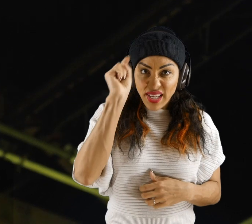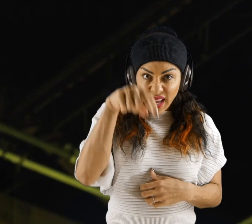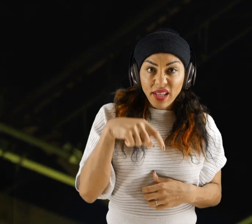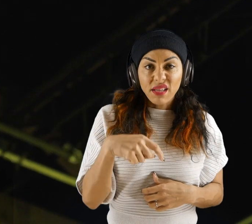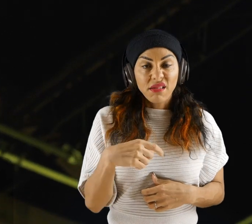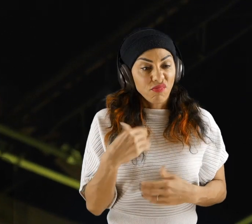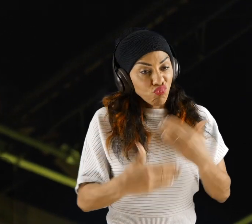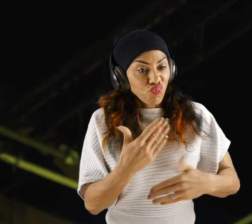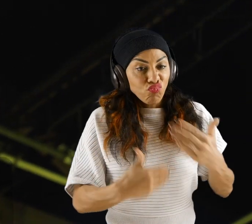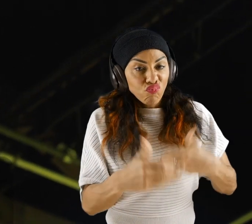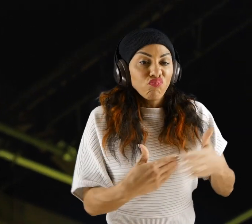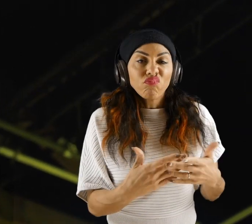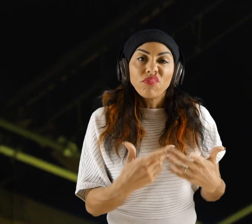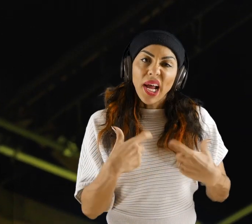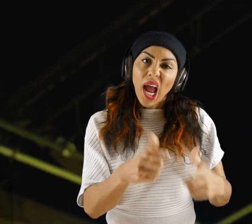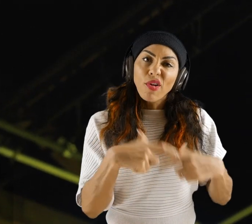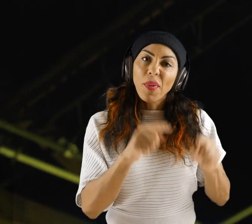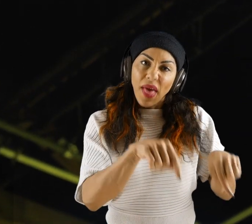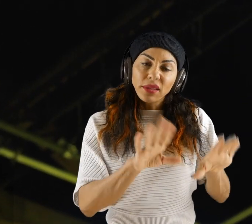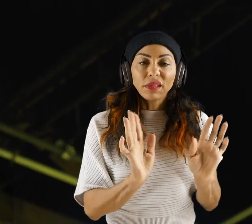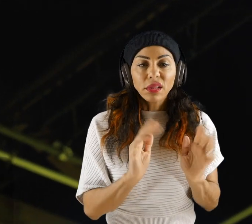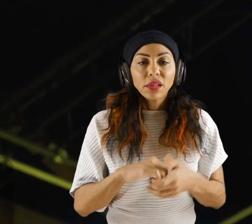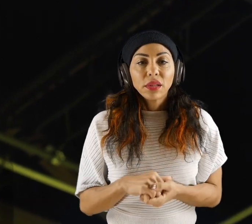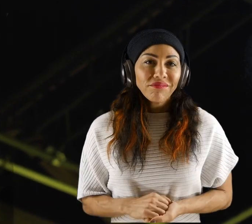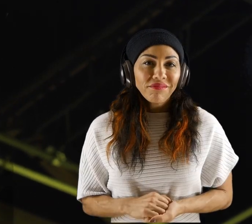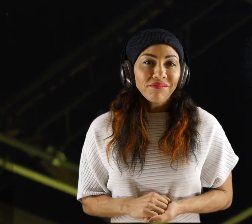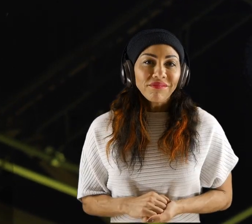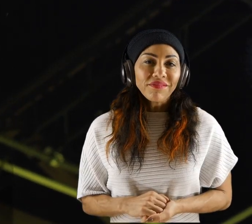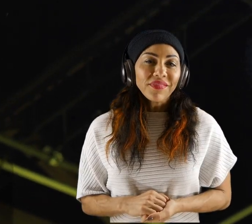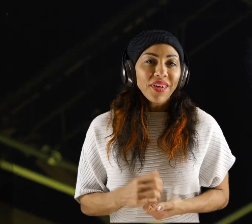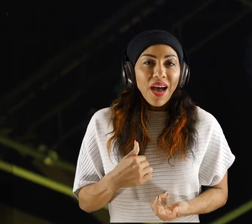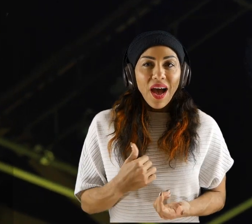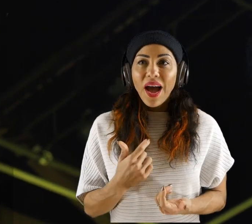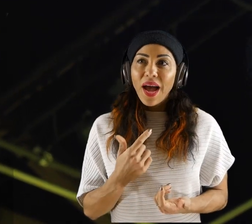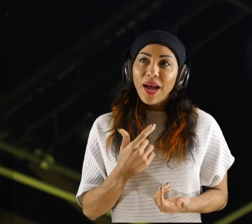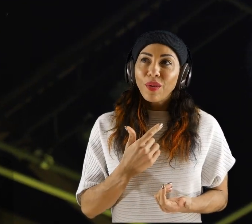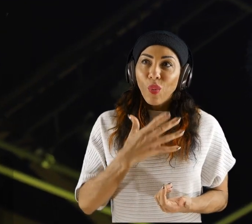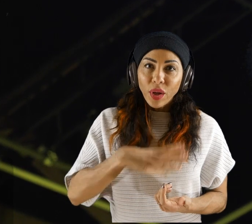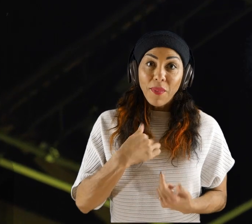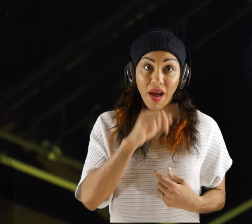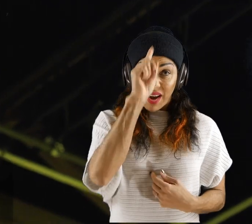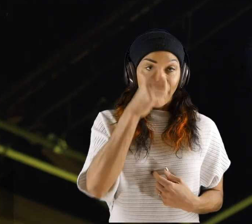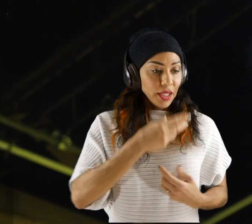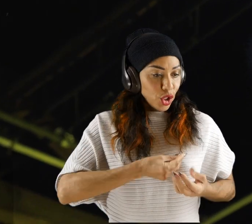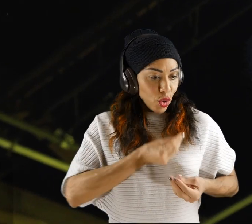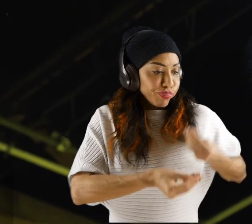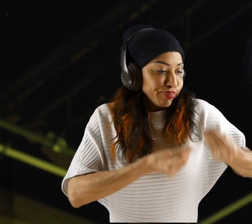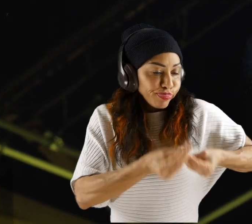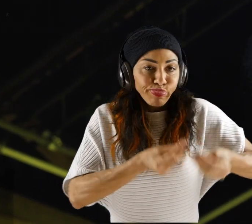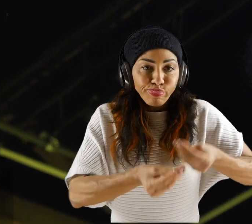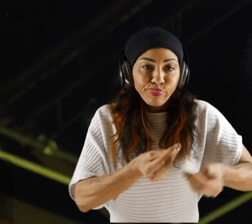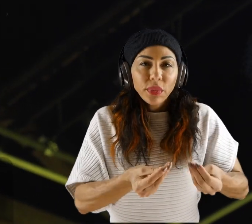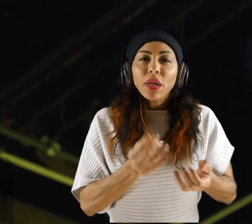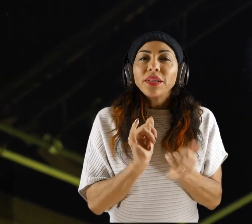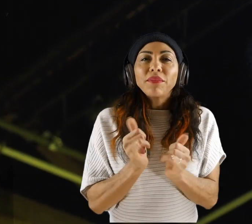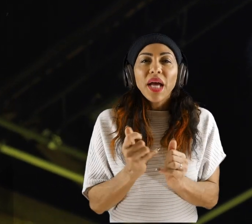yeah, so sometimes I feel like artists moved on too quickly sometimes from their own thing, Imagine if I was on orange squares or red squares or something. Like, it would be